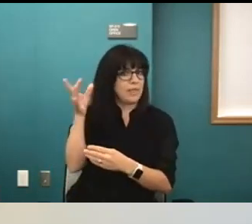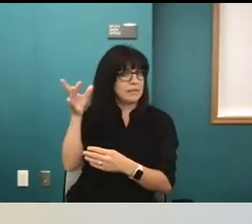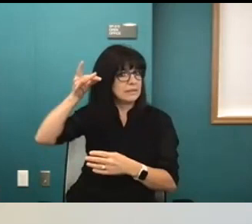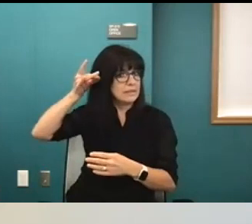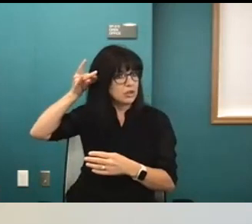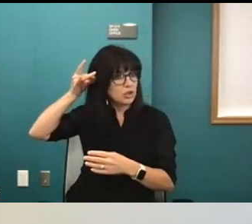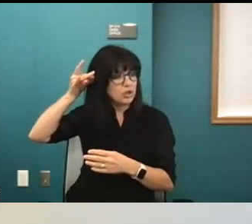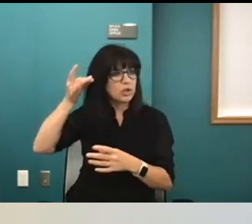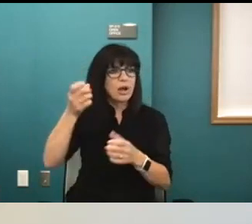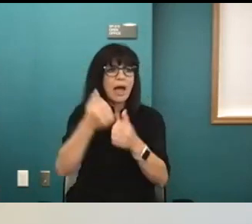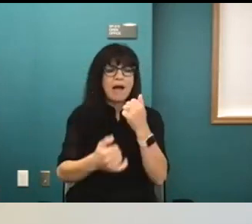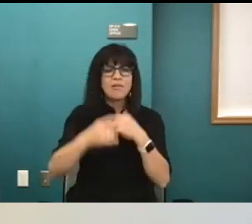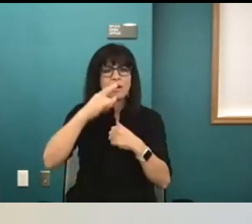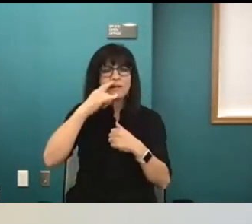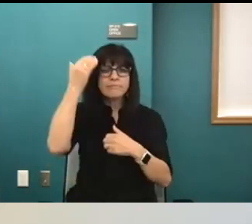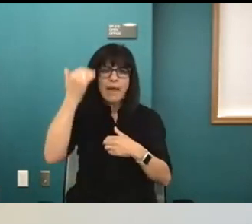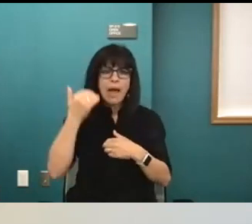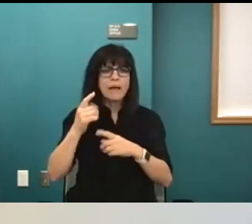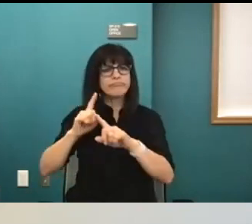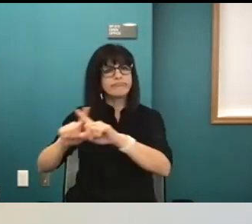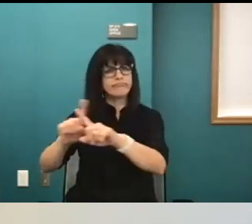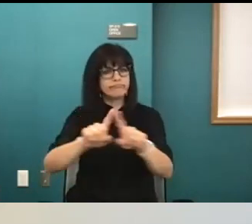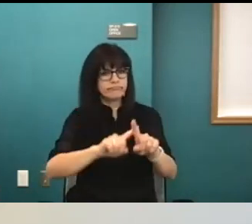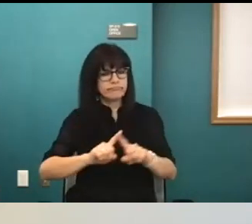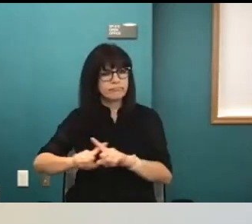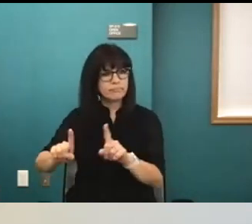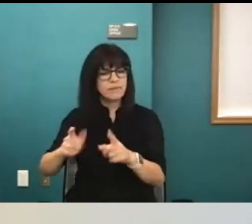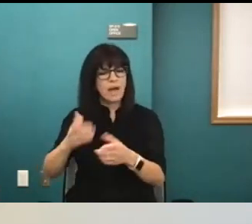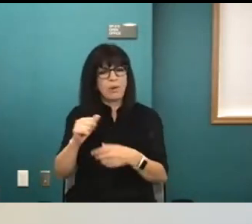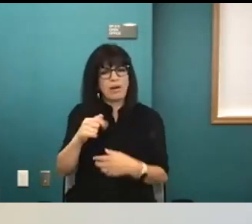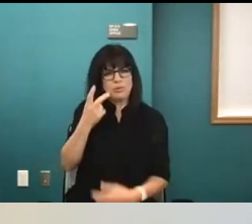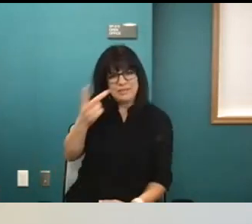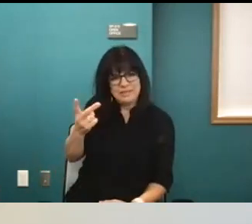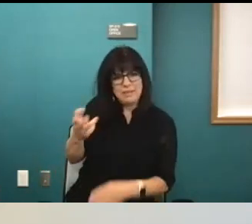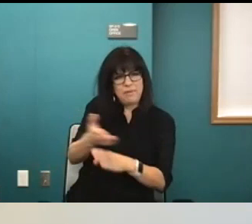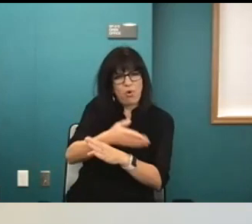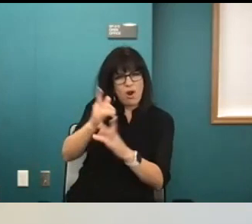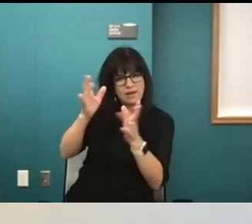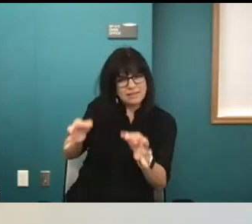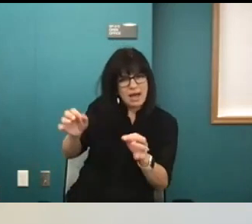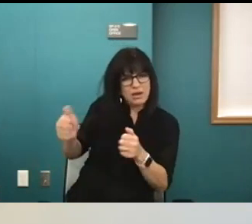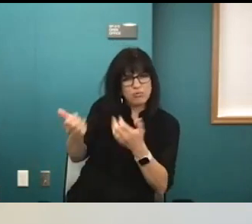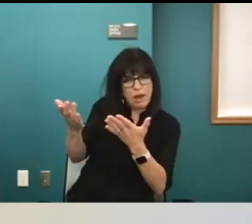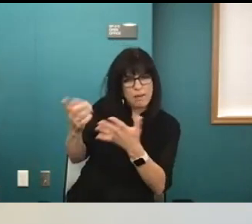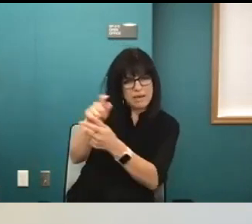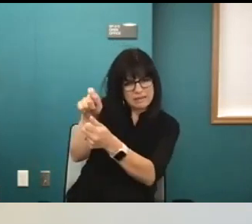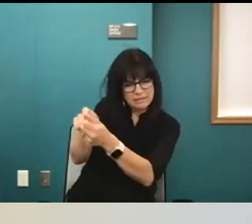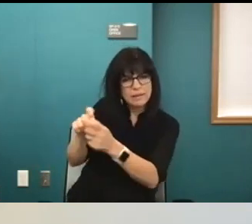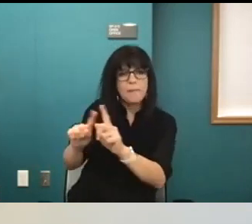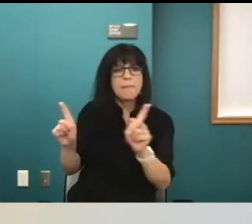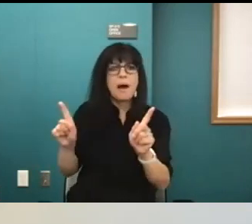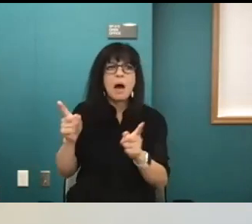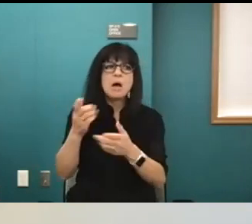Every kiddo's head is a little bit different, so I would probably have to see it before I can make a solid recommendation. But there is